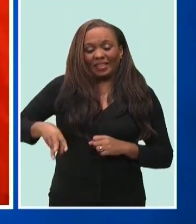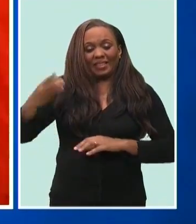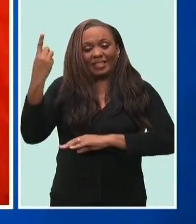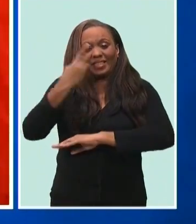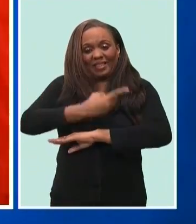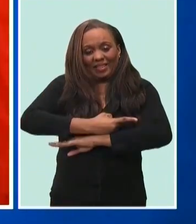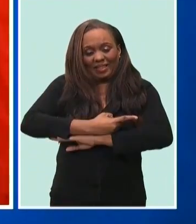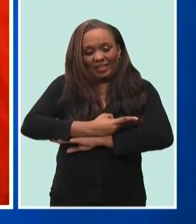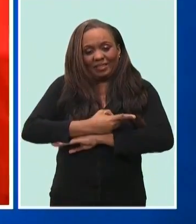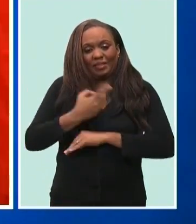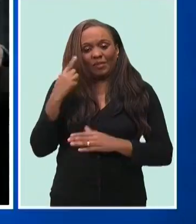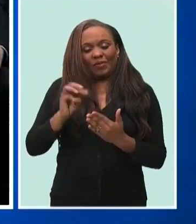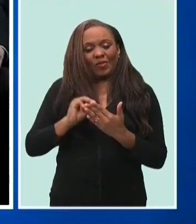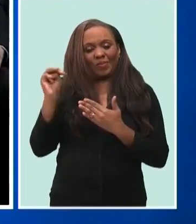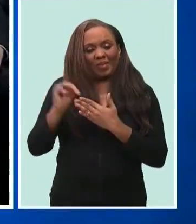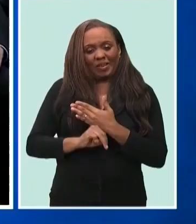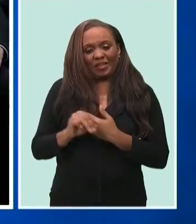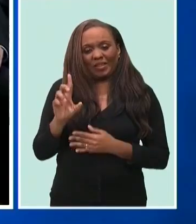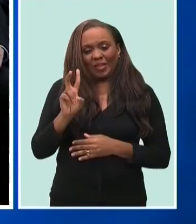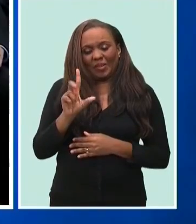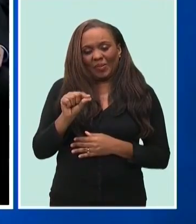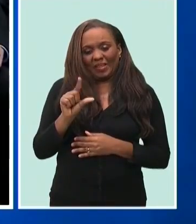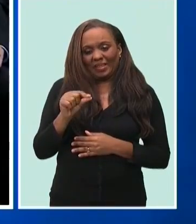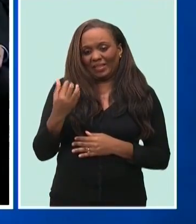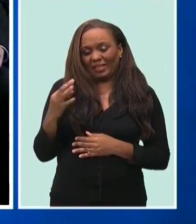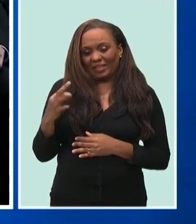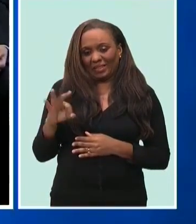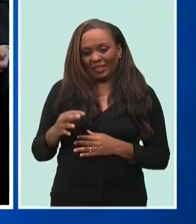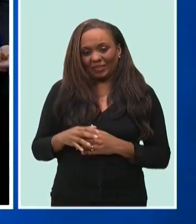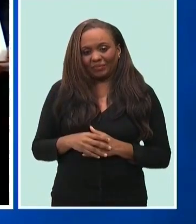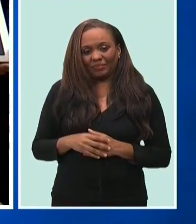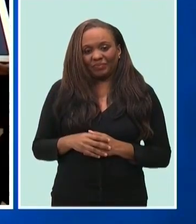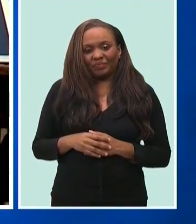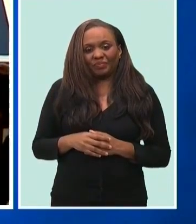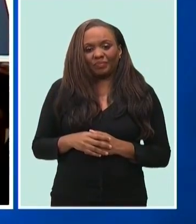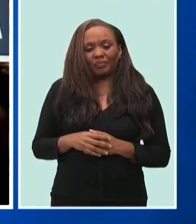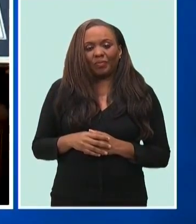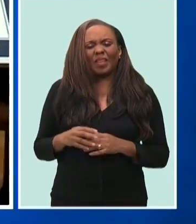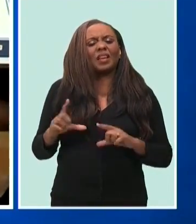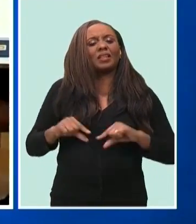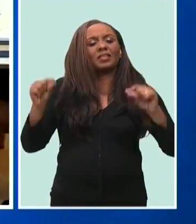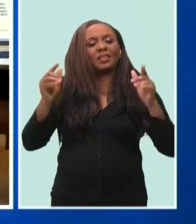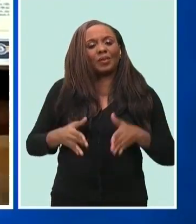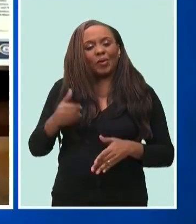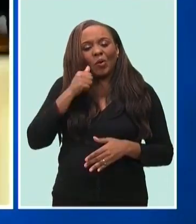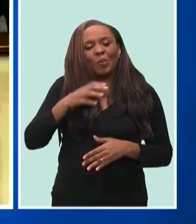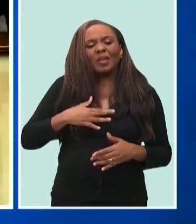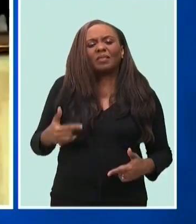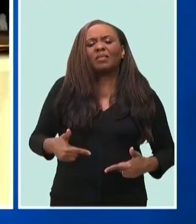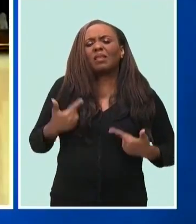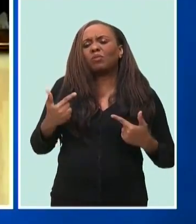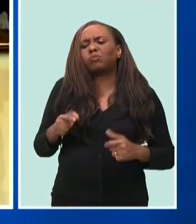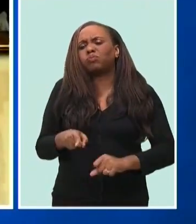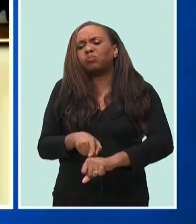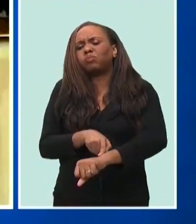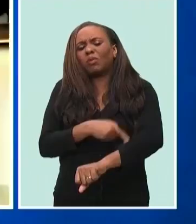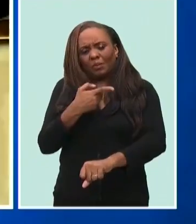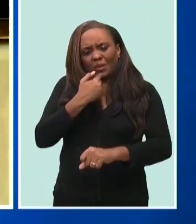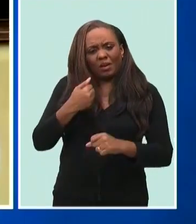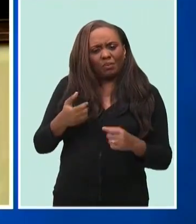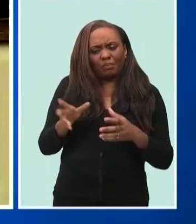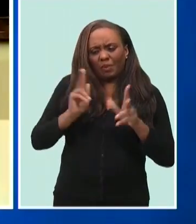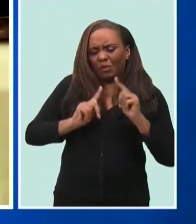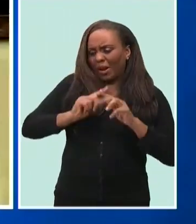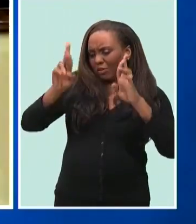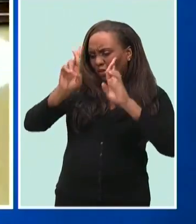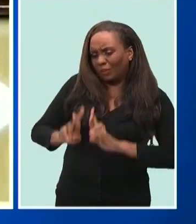March 2019. The Japanese live longer than anyone else, perhaps because the elderly are greatly respected